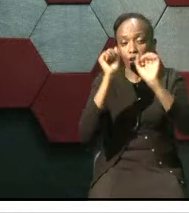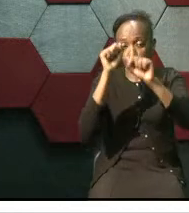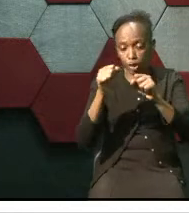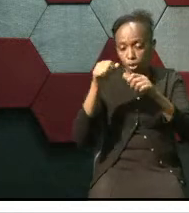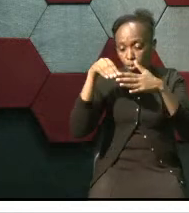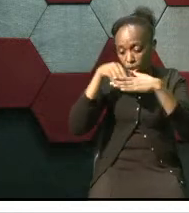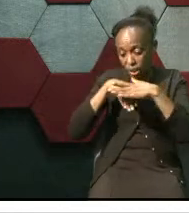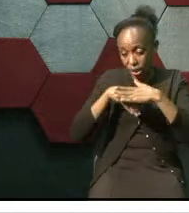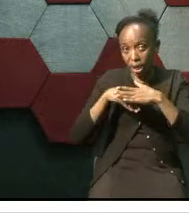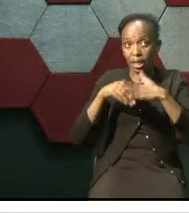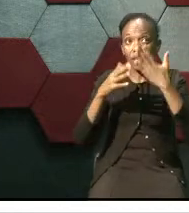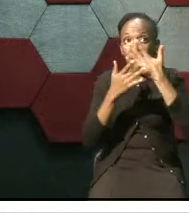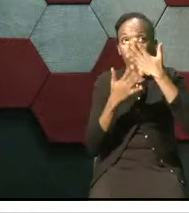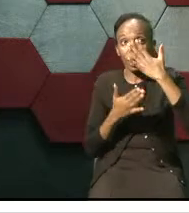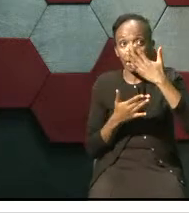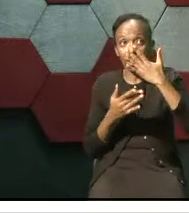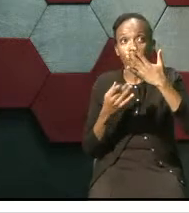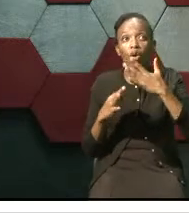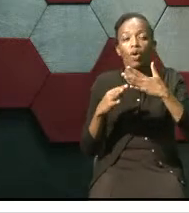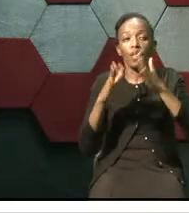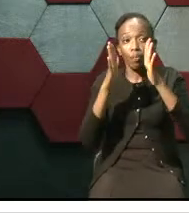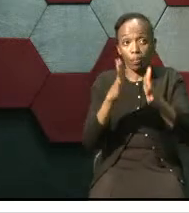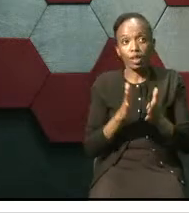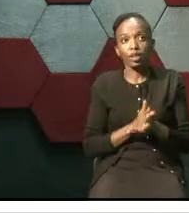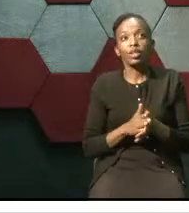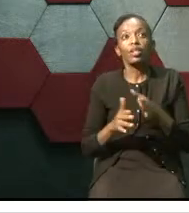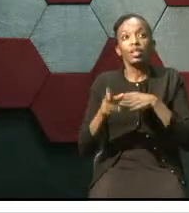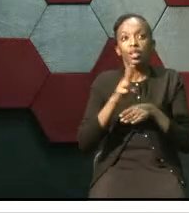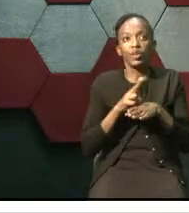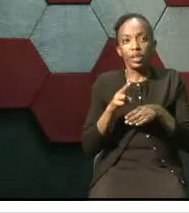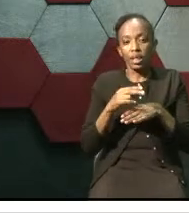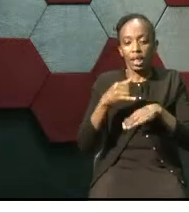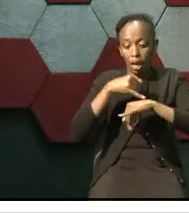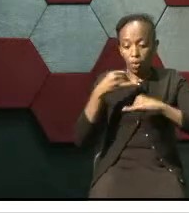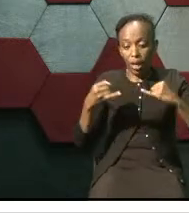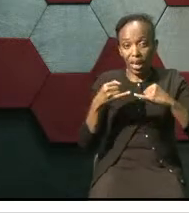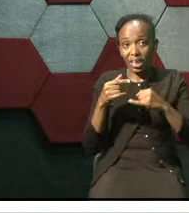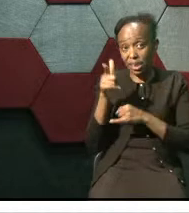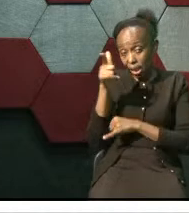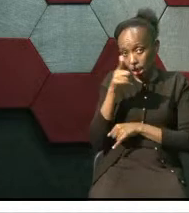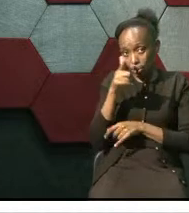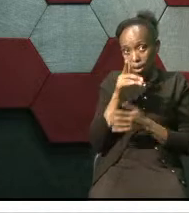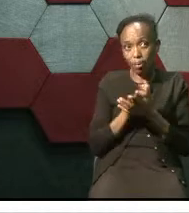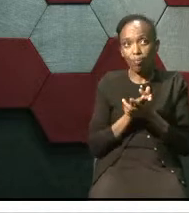exhaled in a breath condensate on the glass slide. Using a wireless